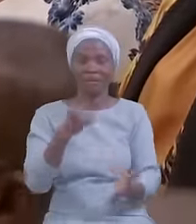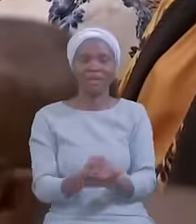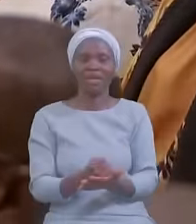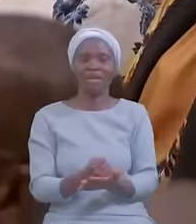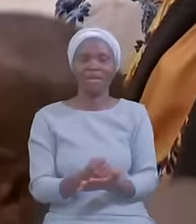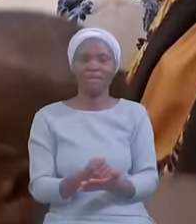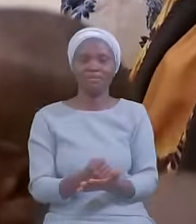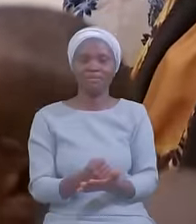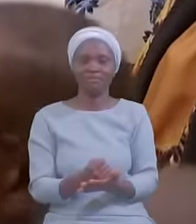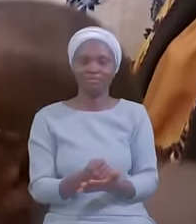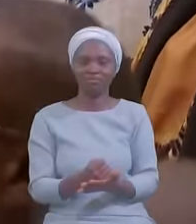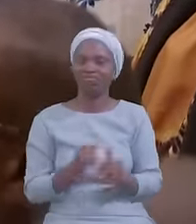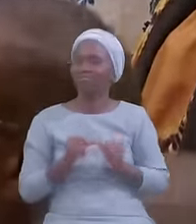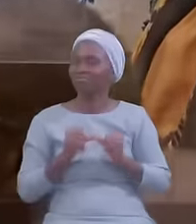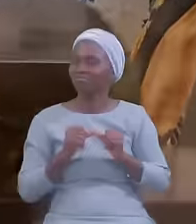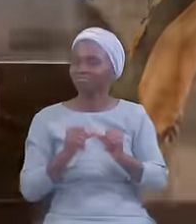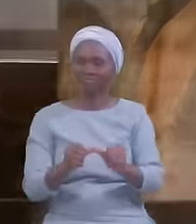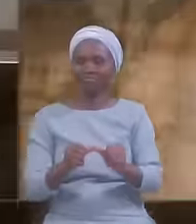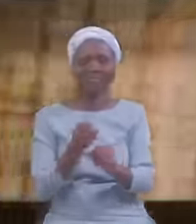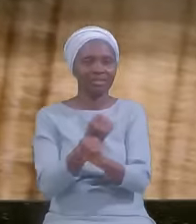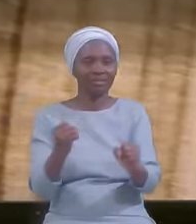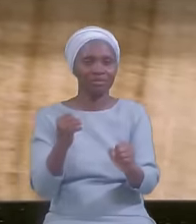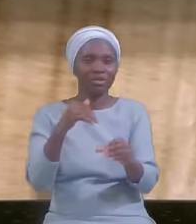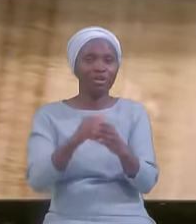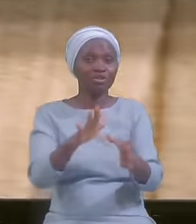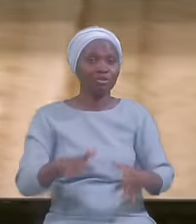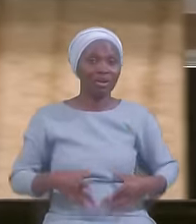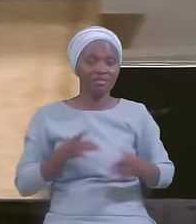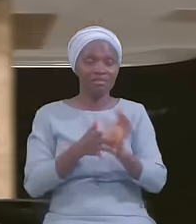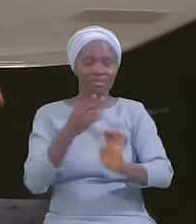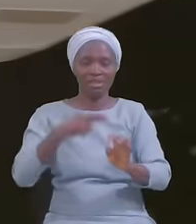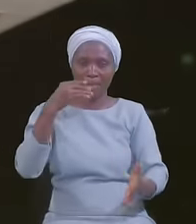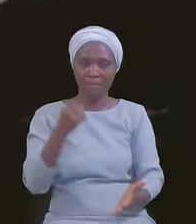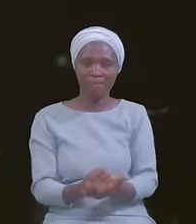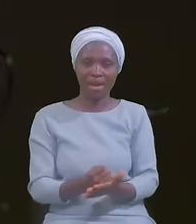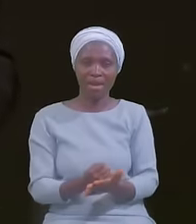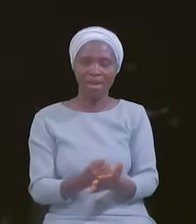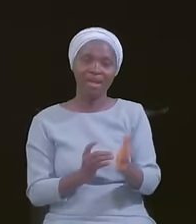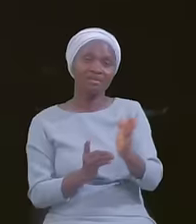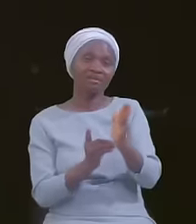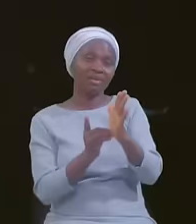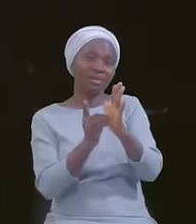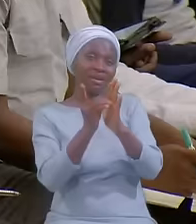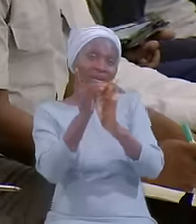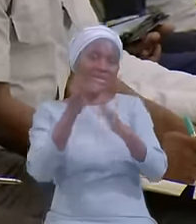Steady, steadfast salvation in your life. Amen. Dynamic healing.